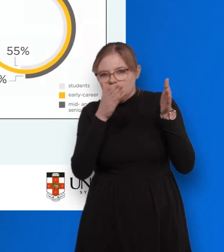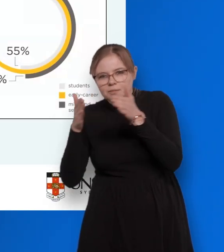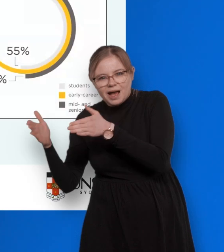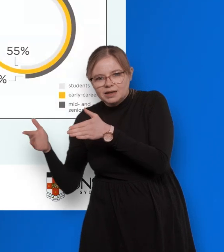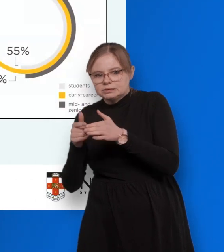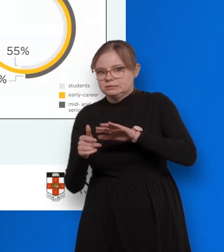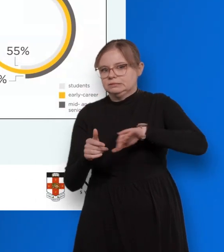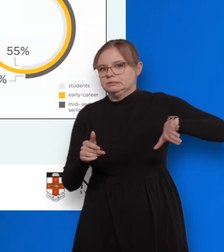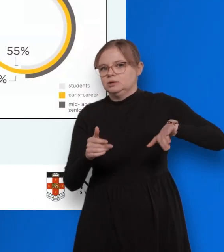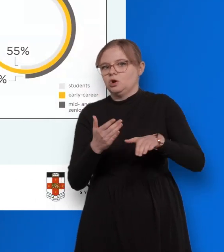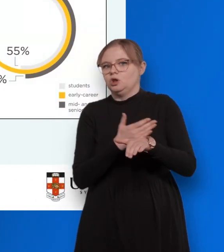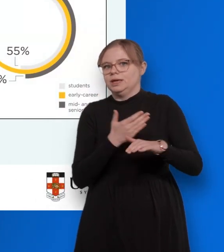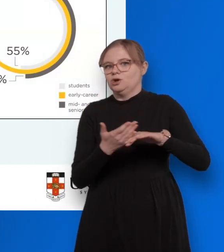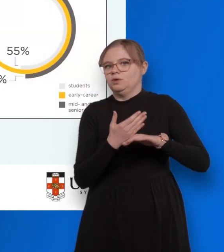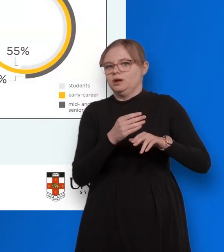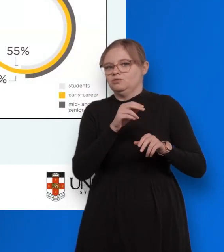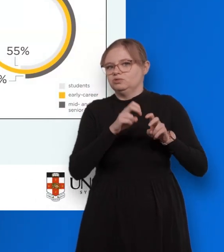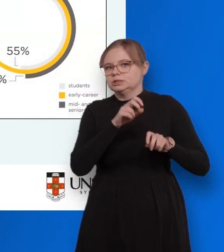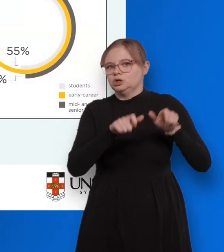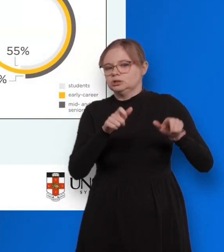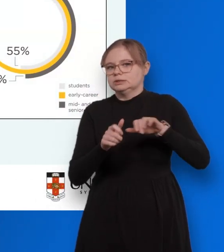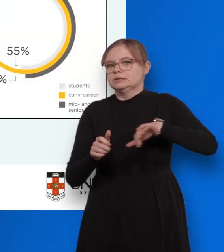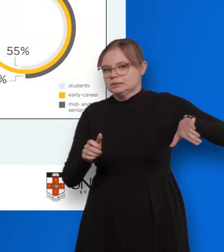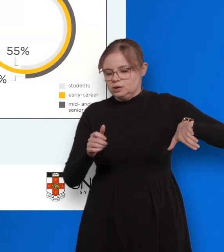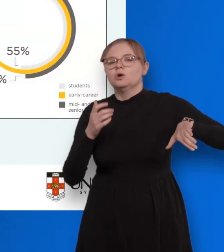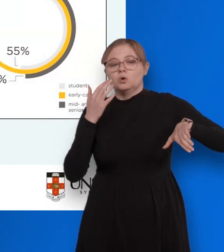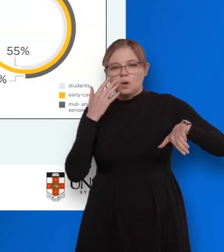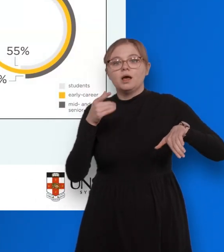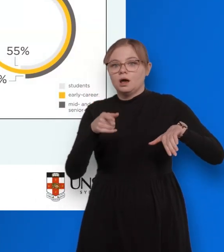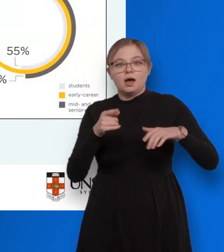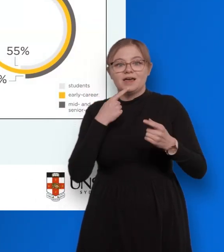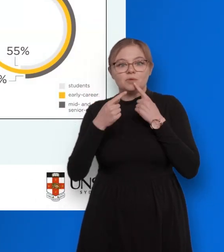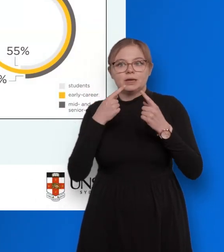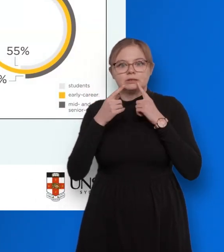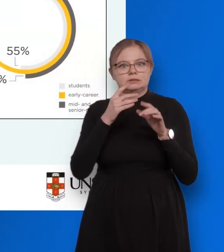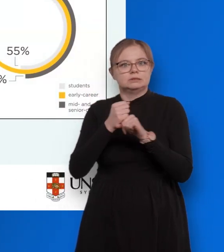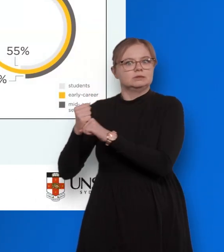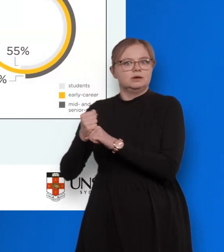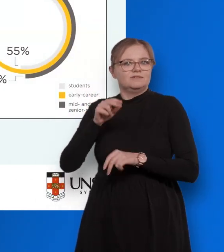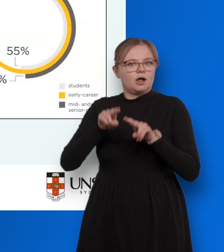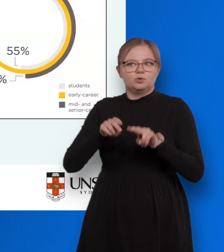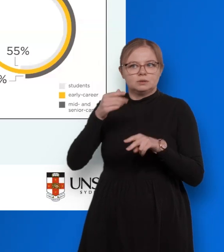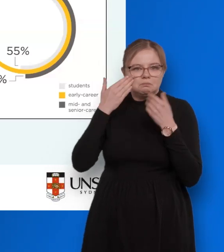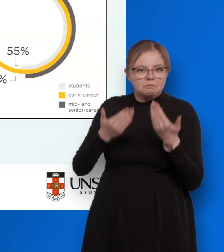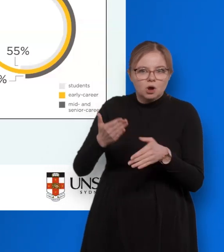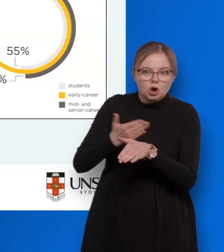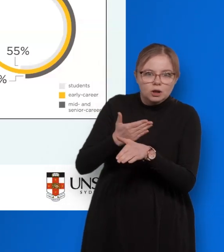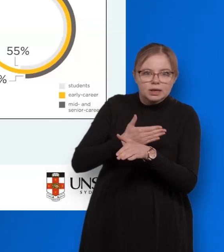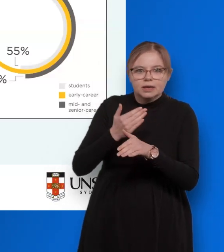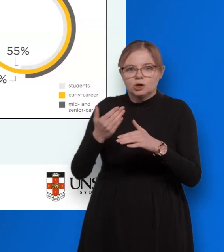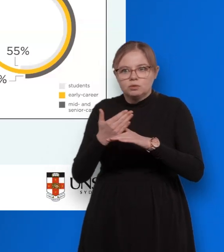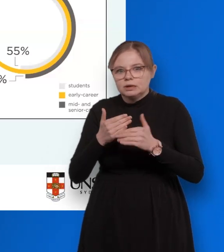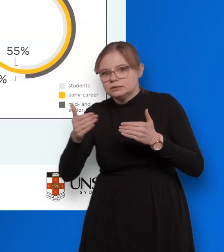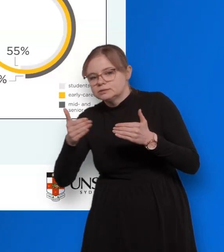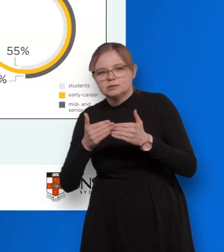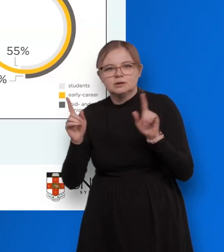career researchers. And once that career stage information was not available to evaluators, we see a sudden increase